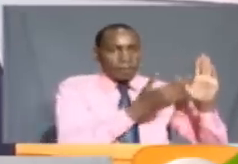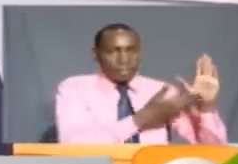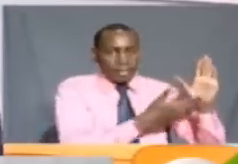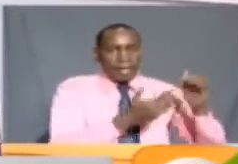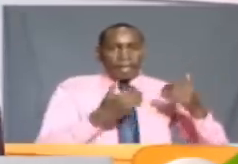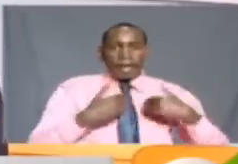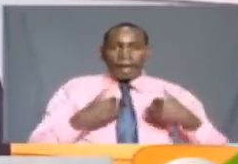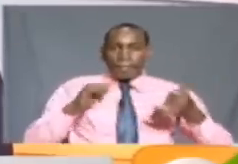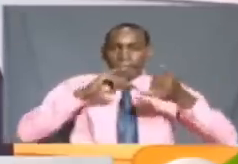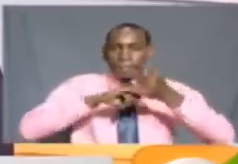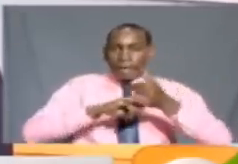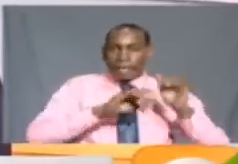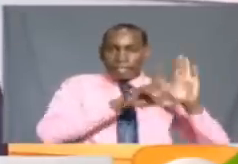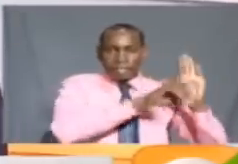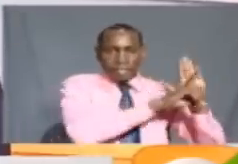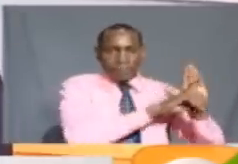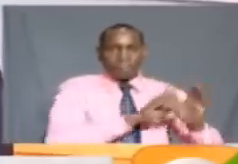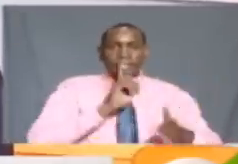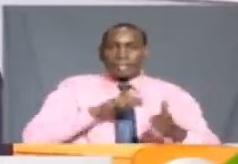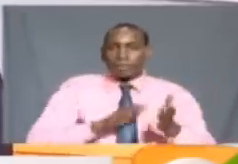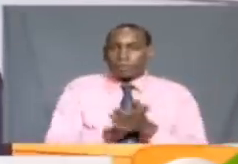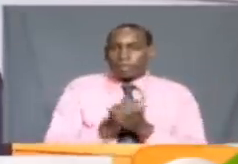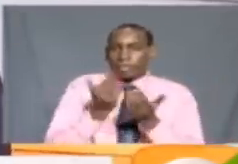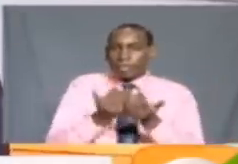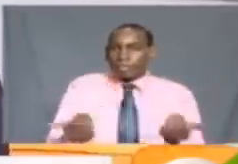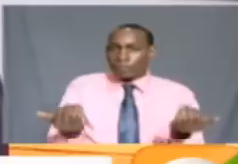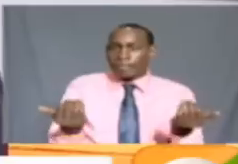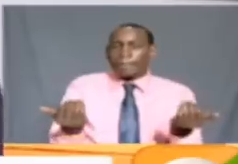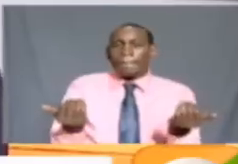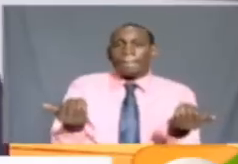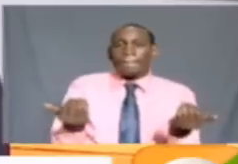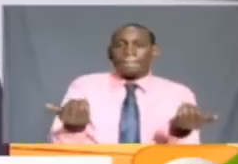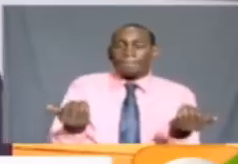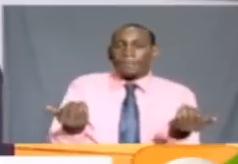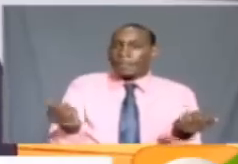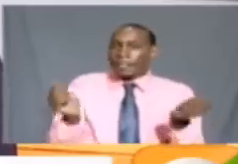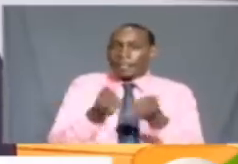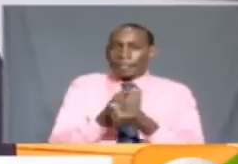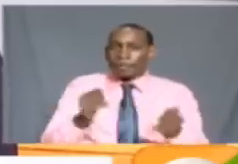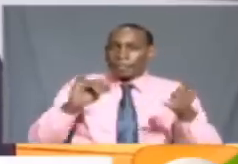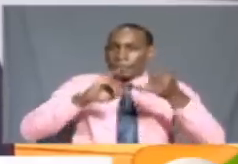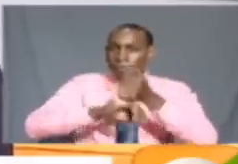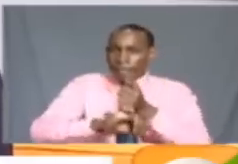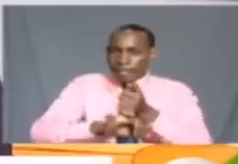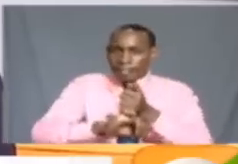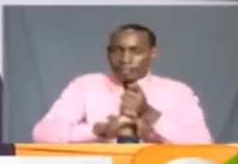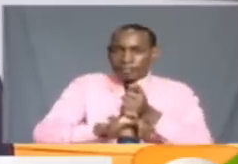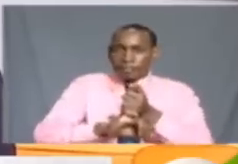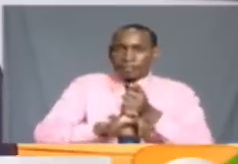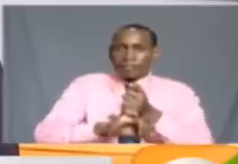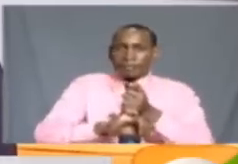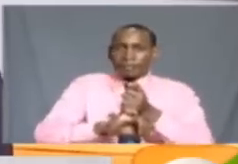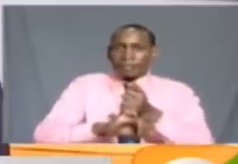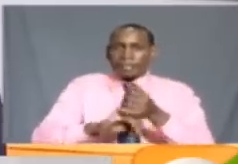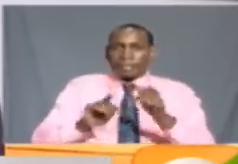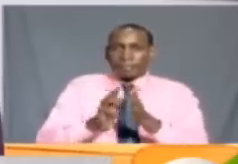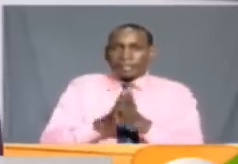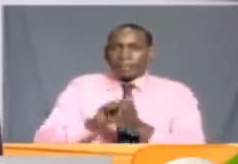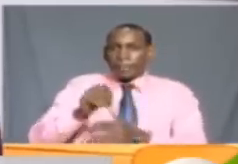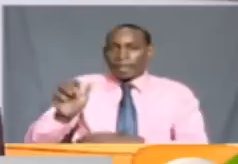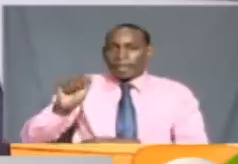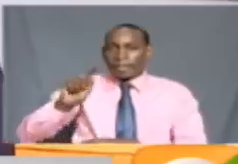is the Marriage Act, for instance, that talks about children not being married. There is the Counter Trafficking in Persons Act, which talks